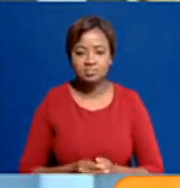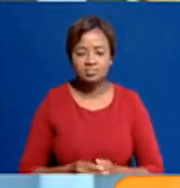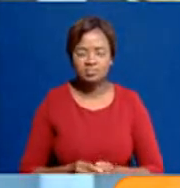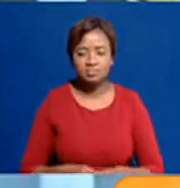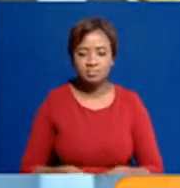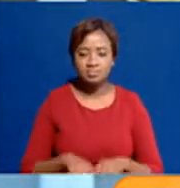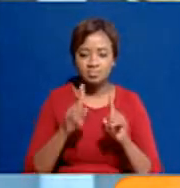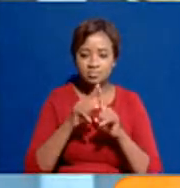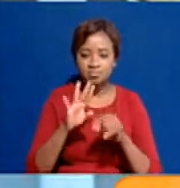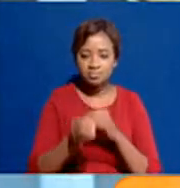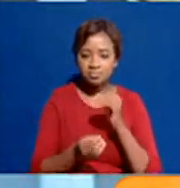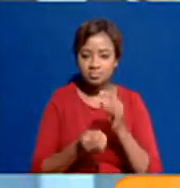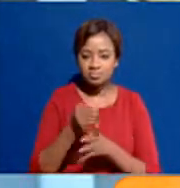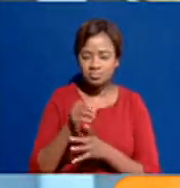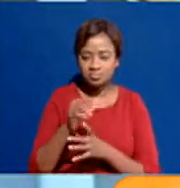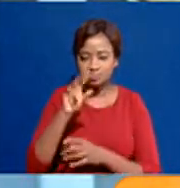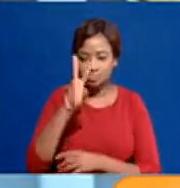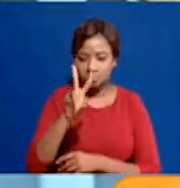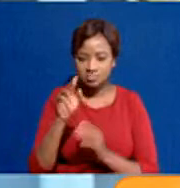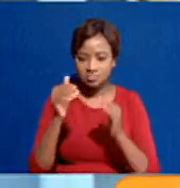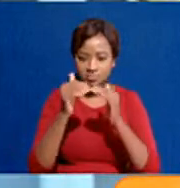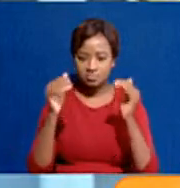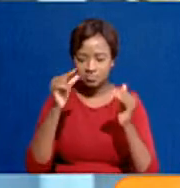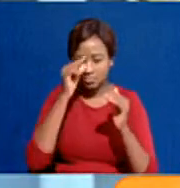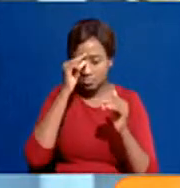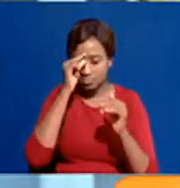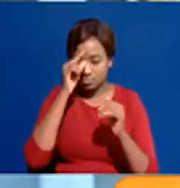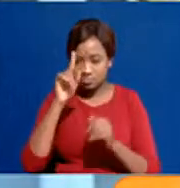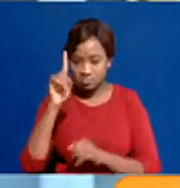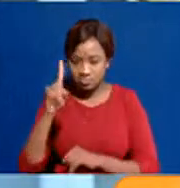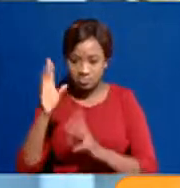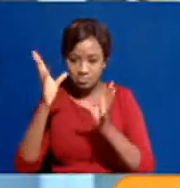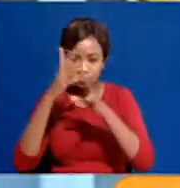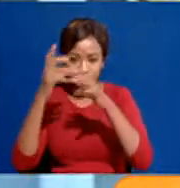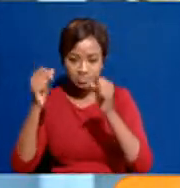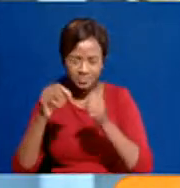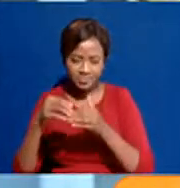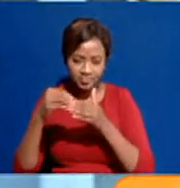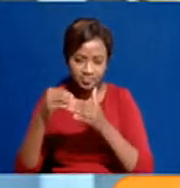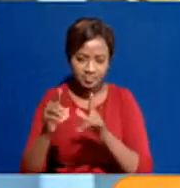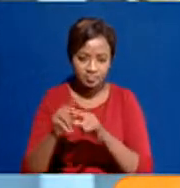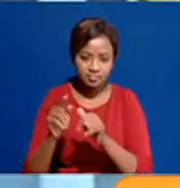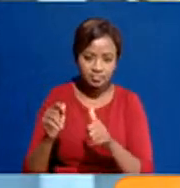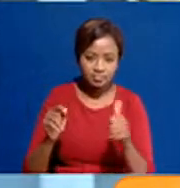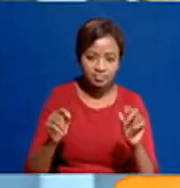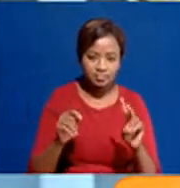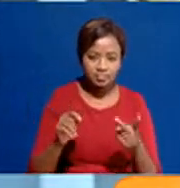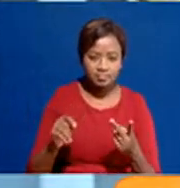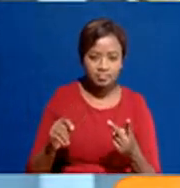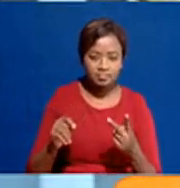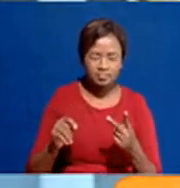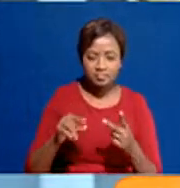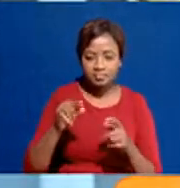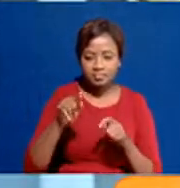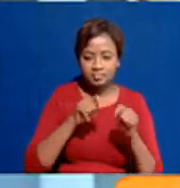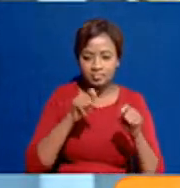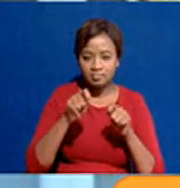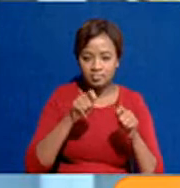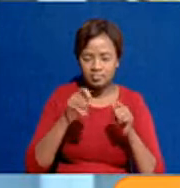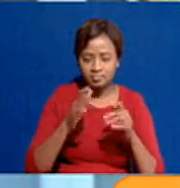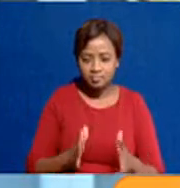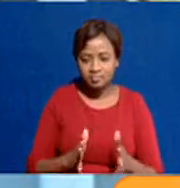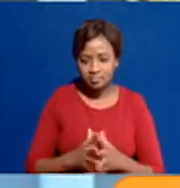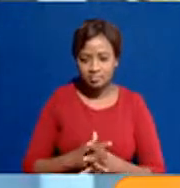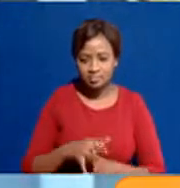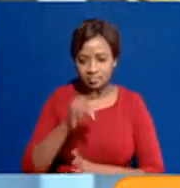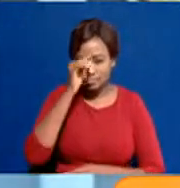and created two level of governments, where one is headed by the president, the second one is headed by a governor in the